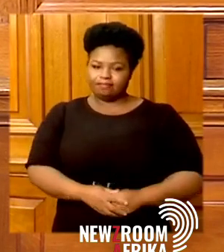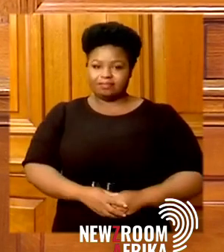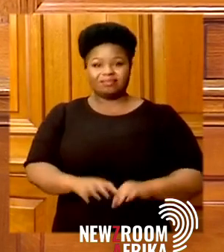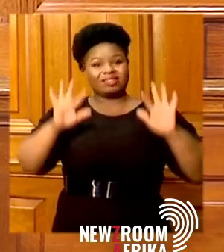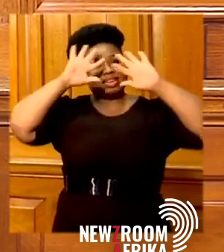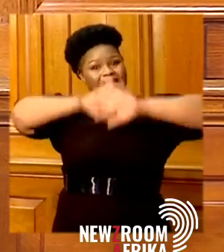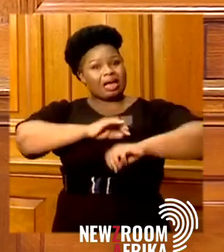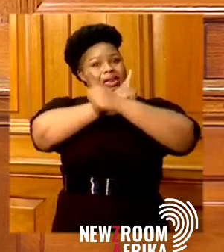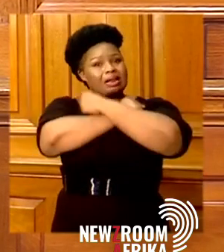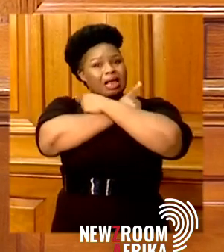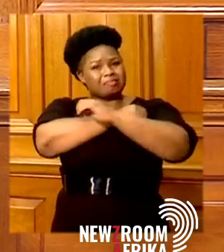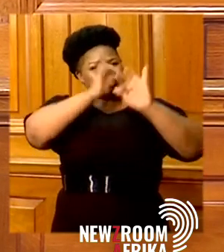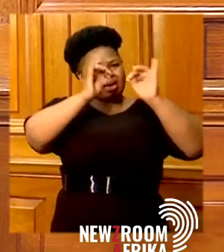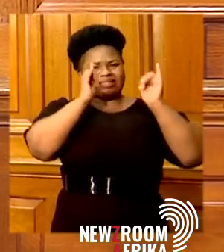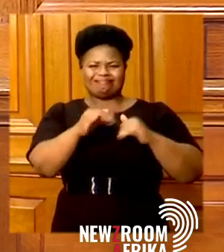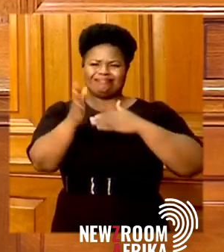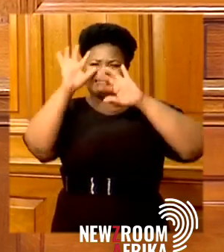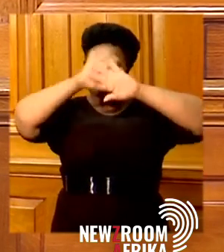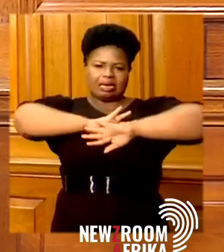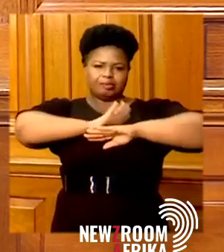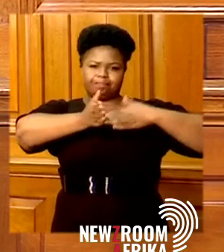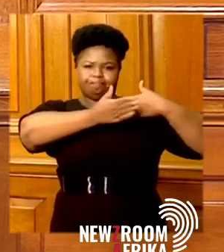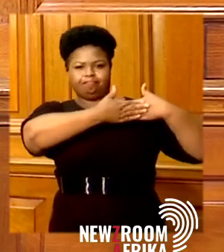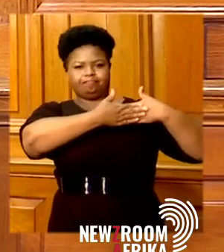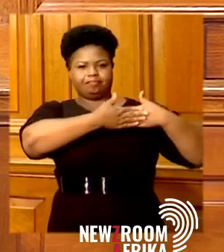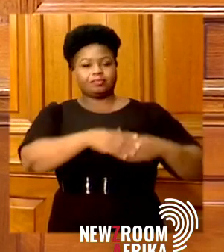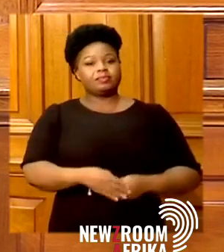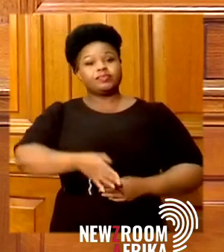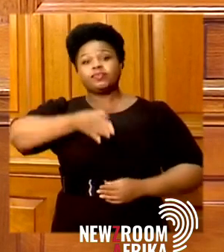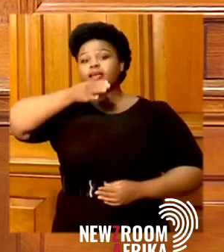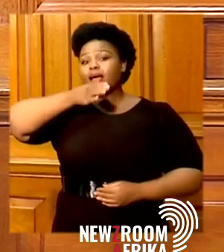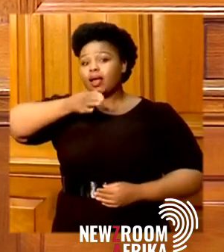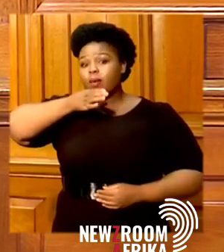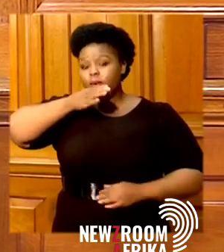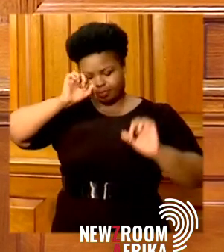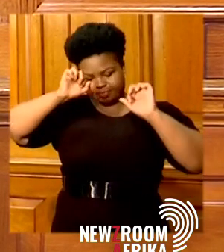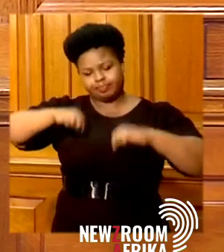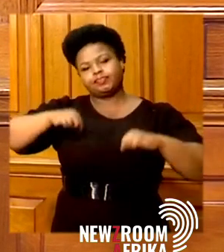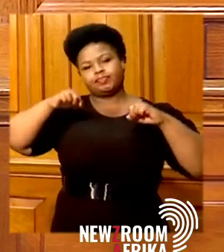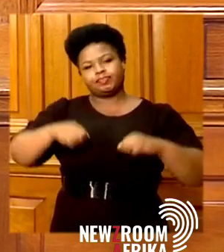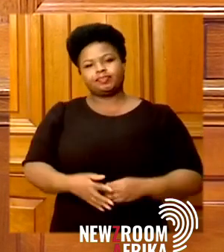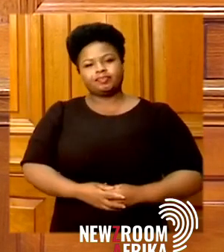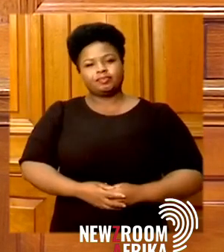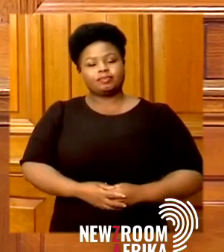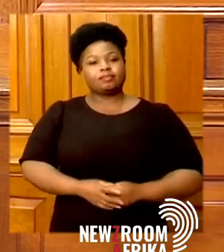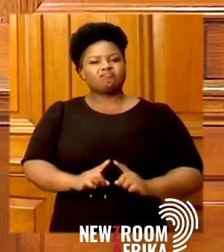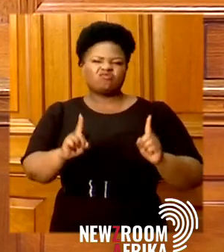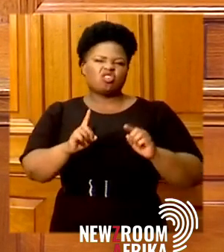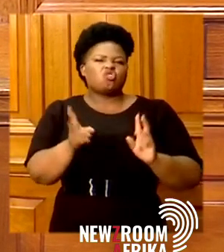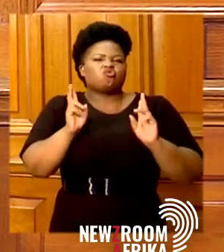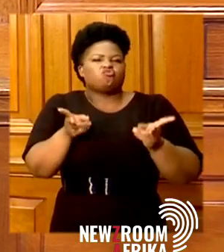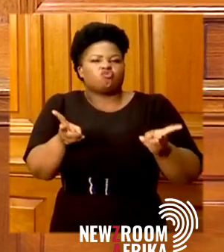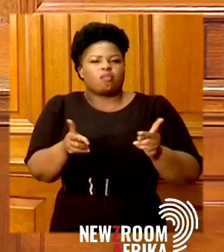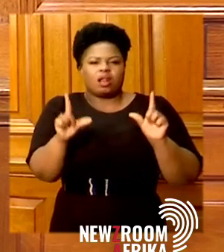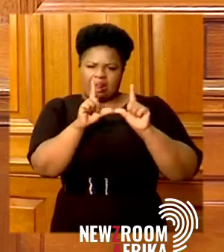Nightclubs will remain closed. The sale of alcohol will be permitted according to normal